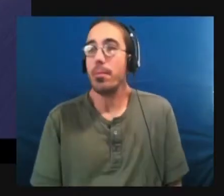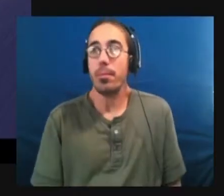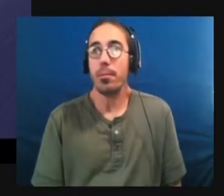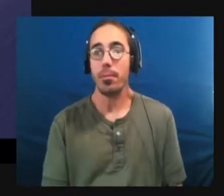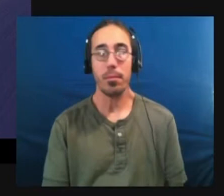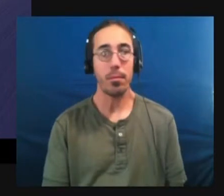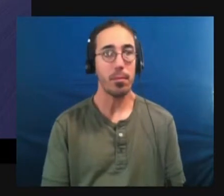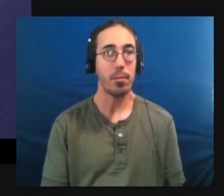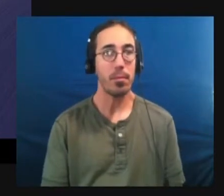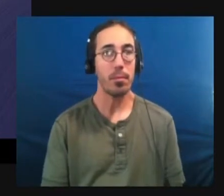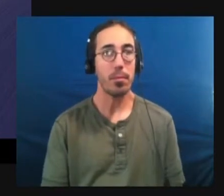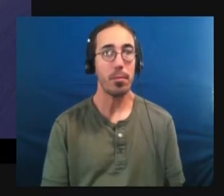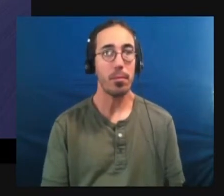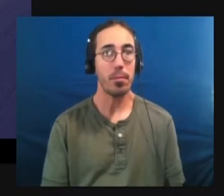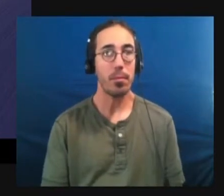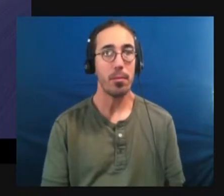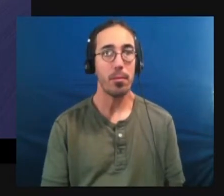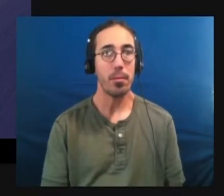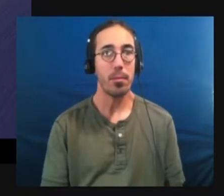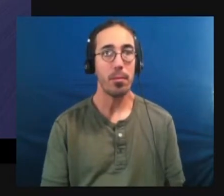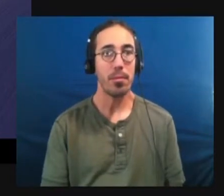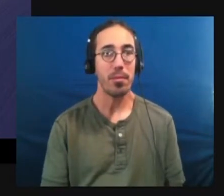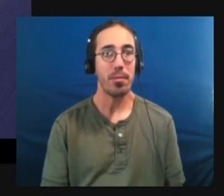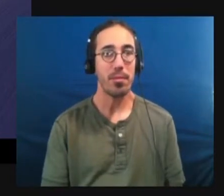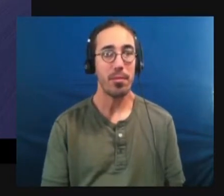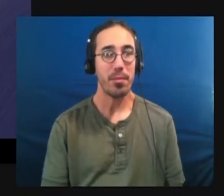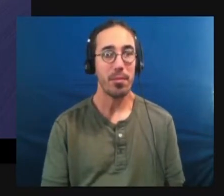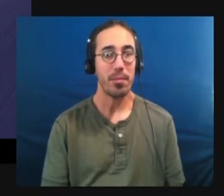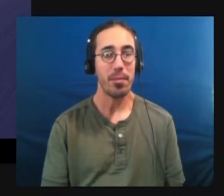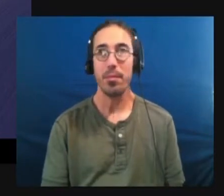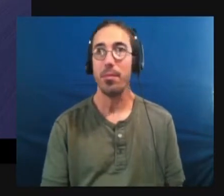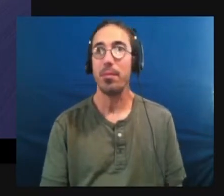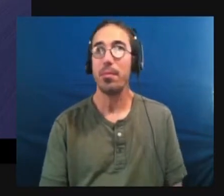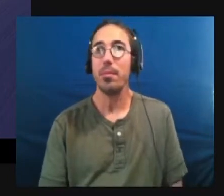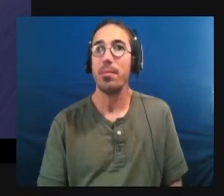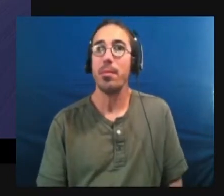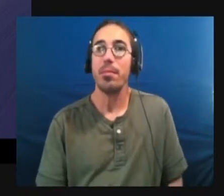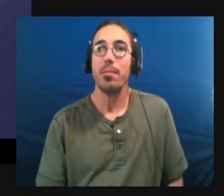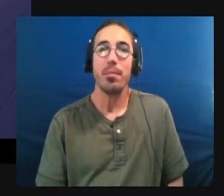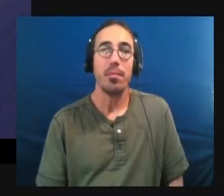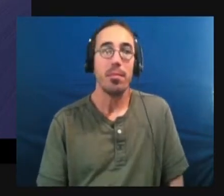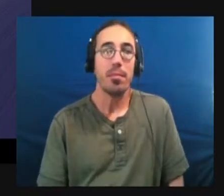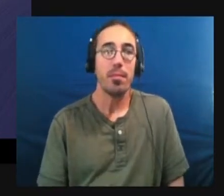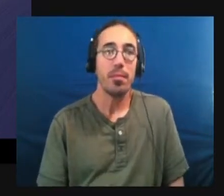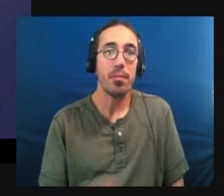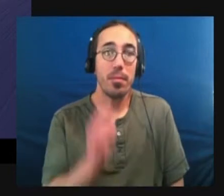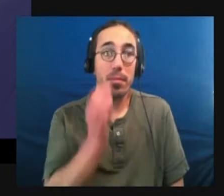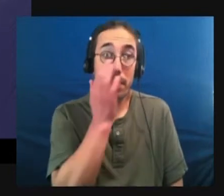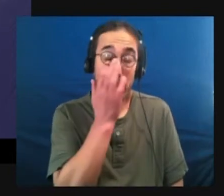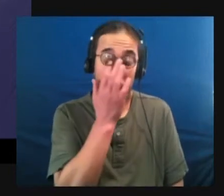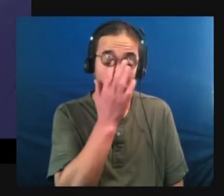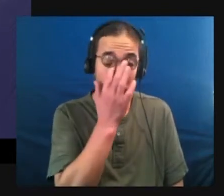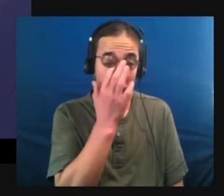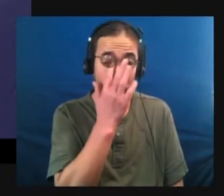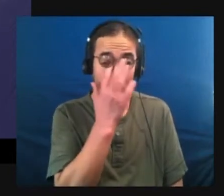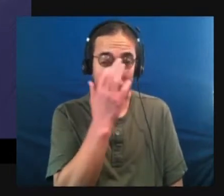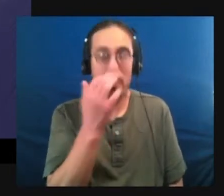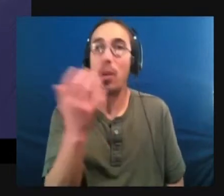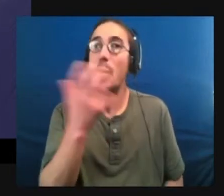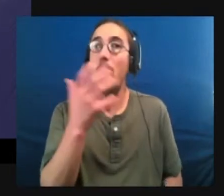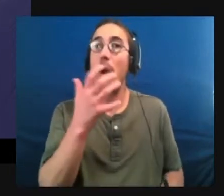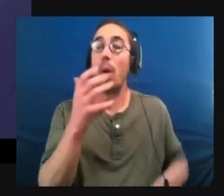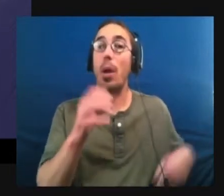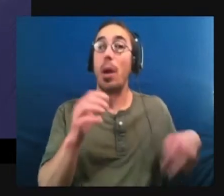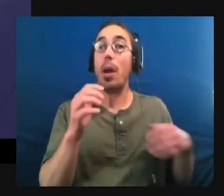Oh my goodness, this is so exciting. I see a go for me, and that means that I am able to